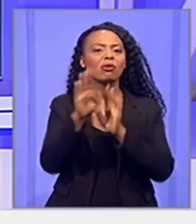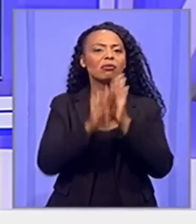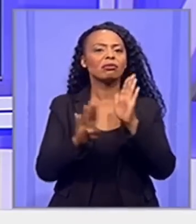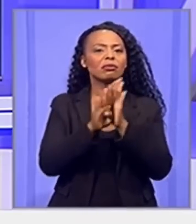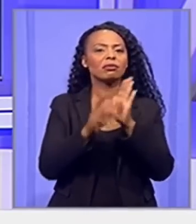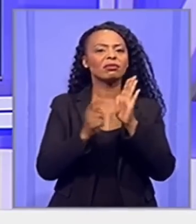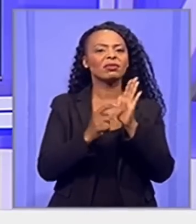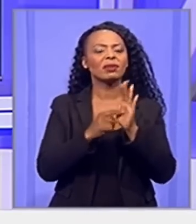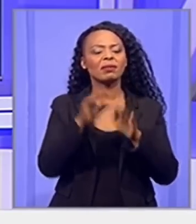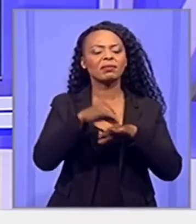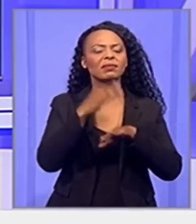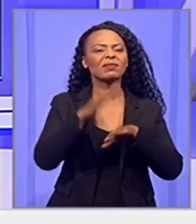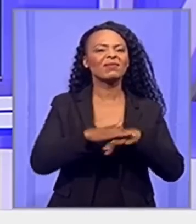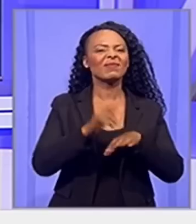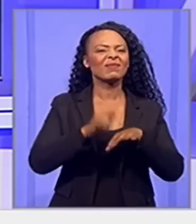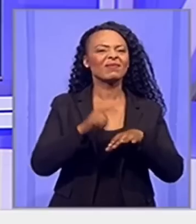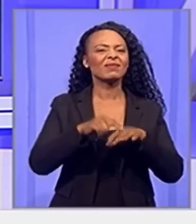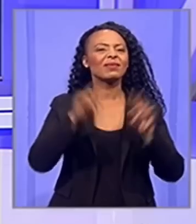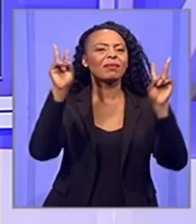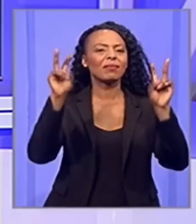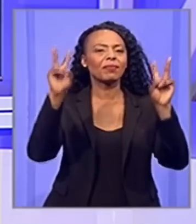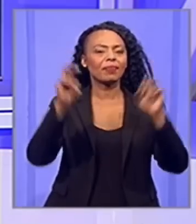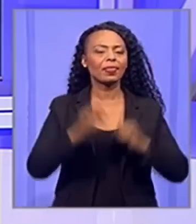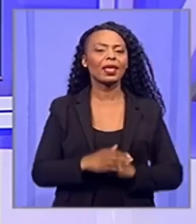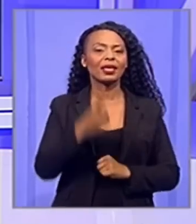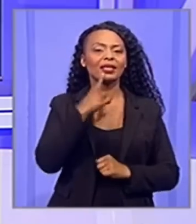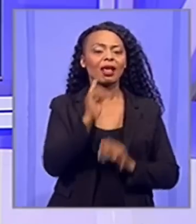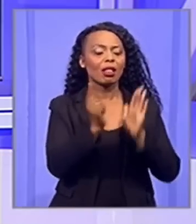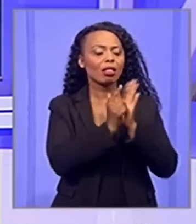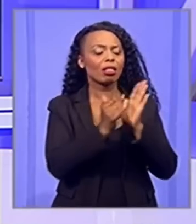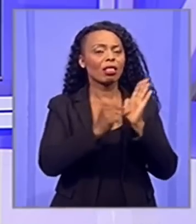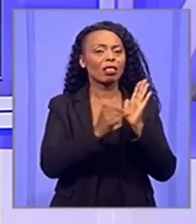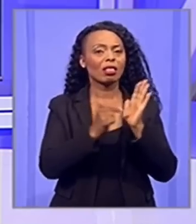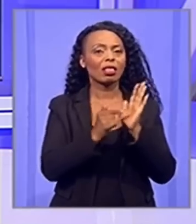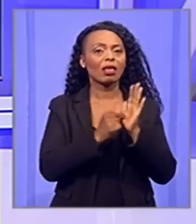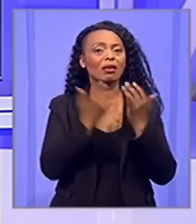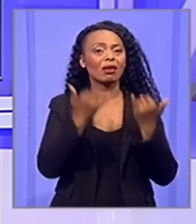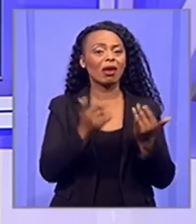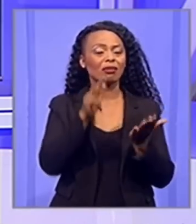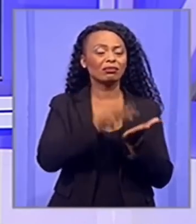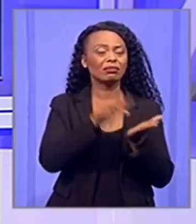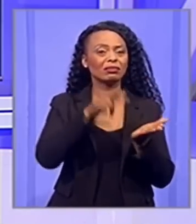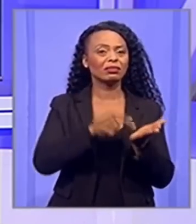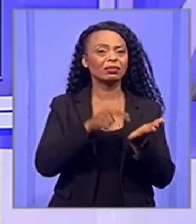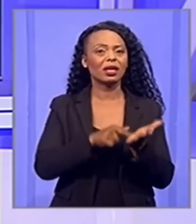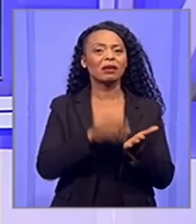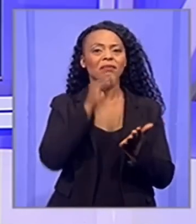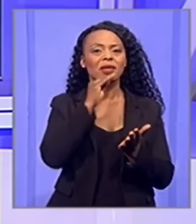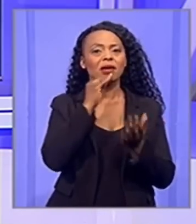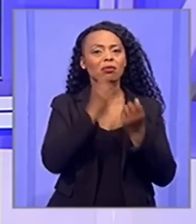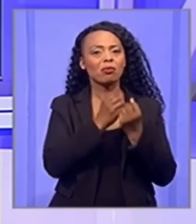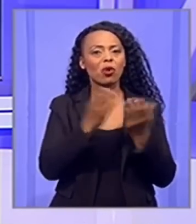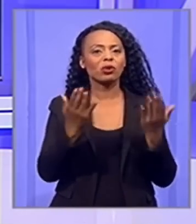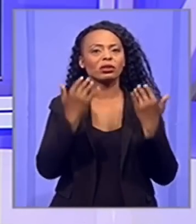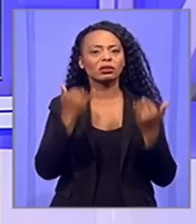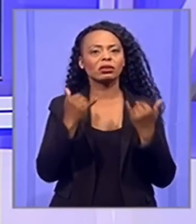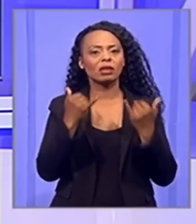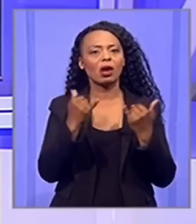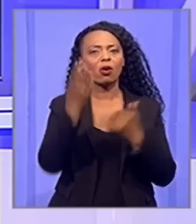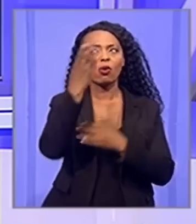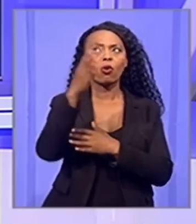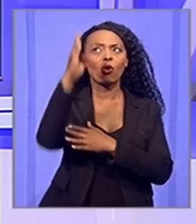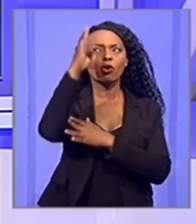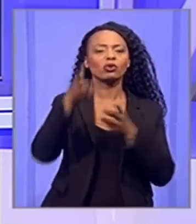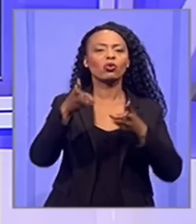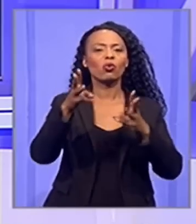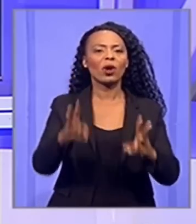wa manyalo. Meshwe a re go diragadiwa ga molao ka kangwa o go tla be go dirolla tiro ya modimo mme o tlile